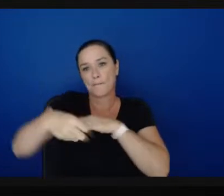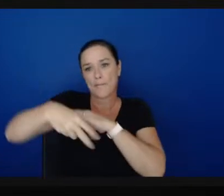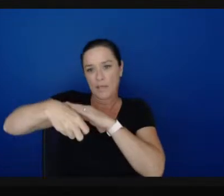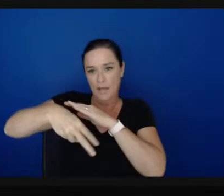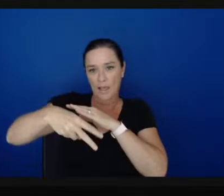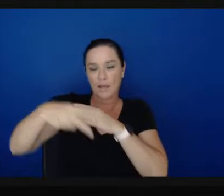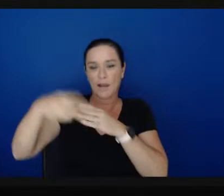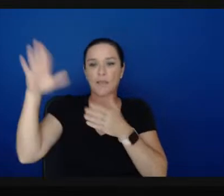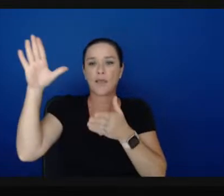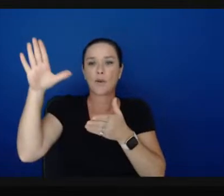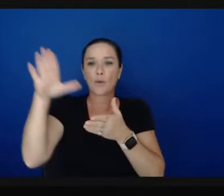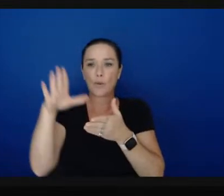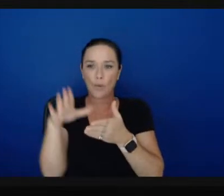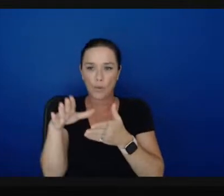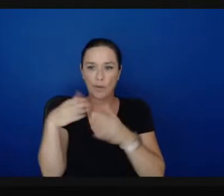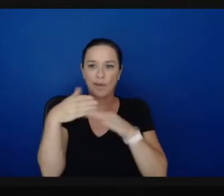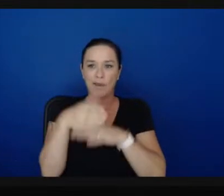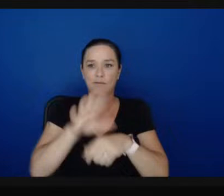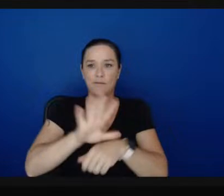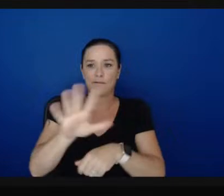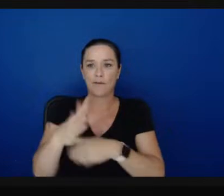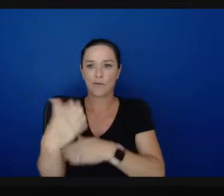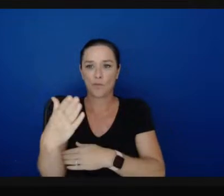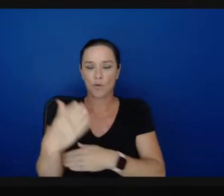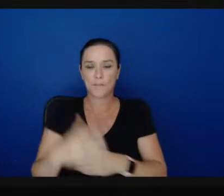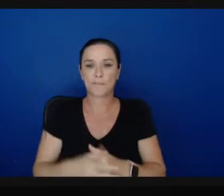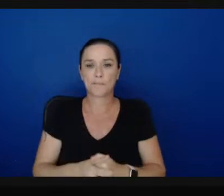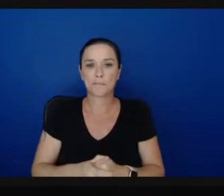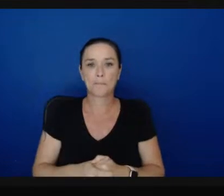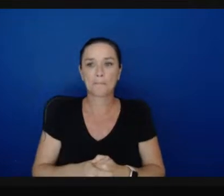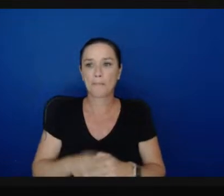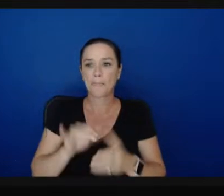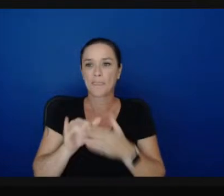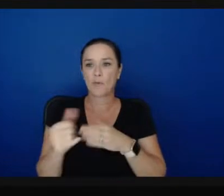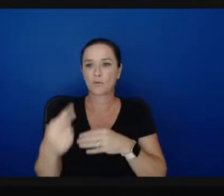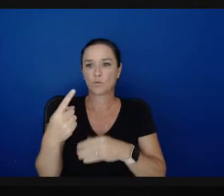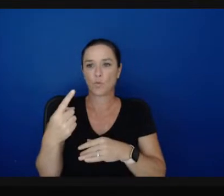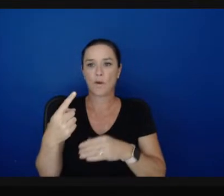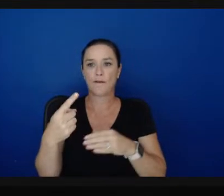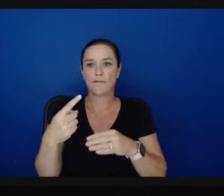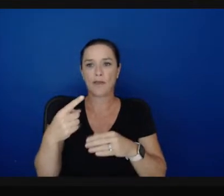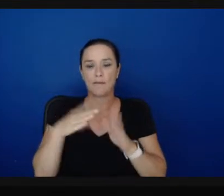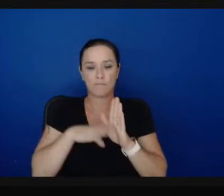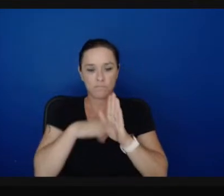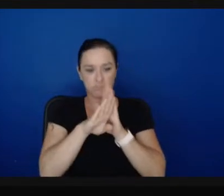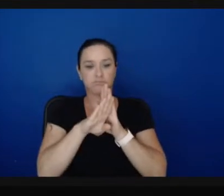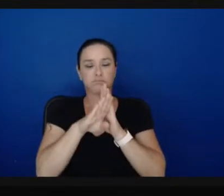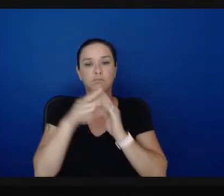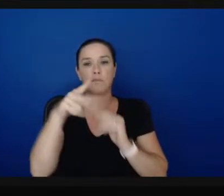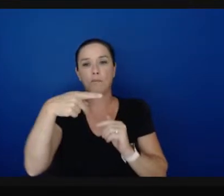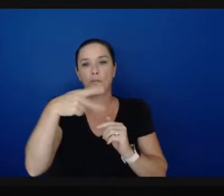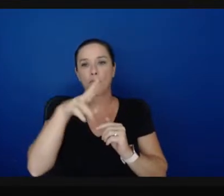lower levels just after 5 a.m. So that was one of those pulses.